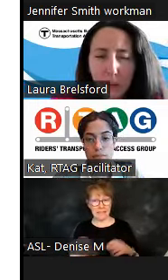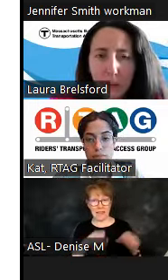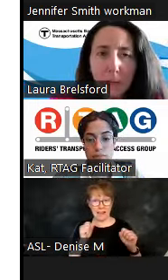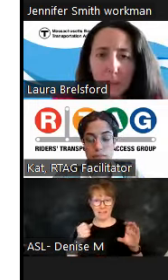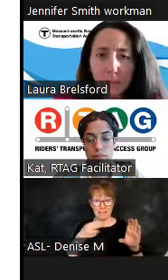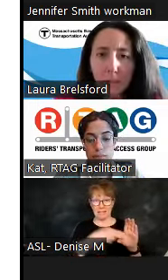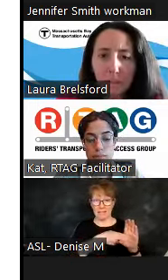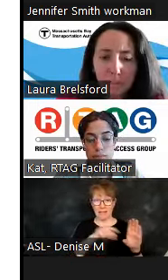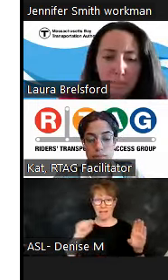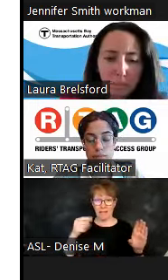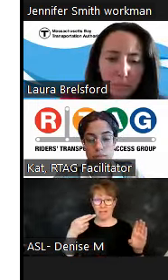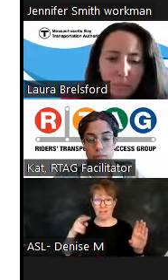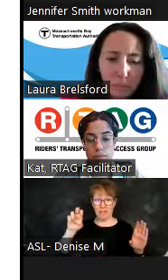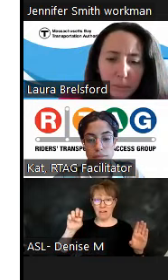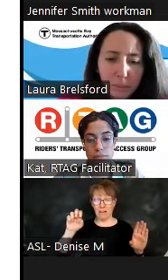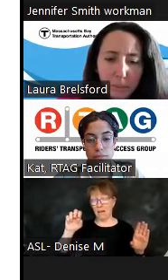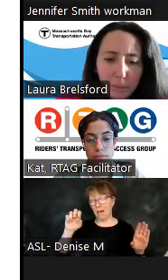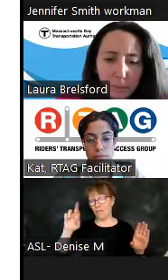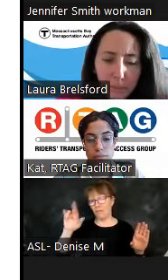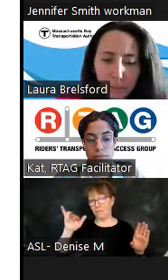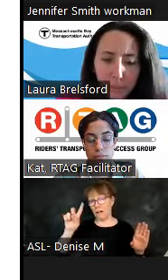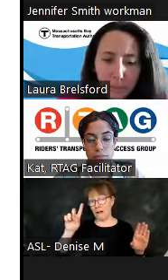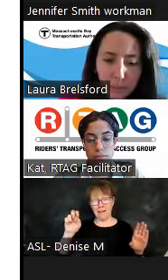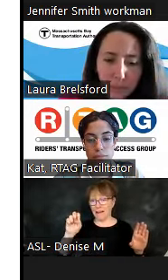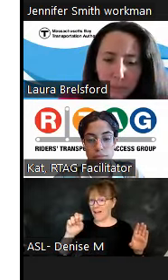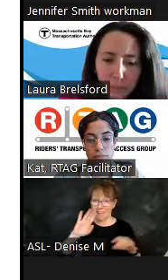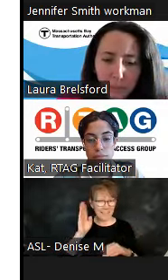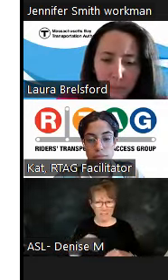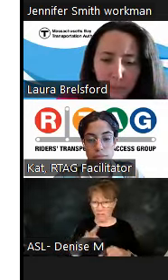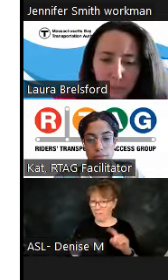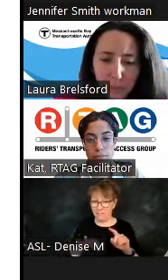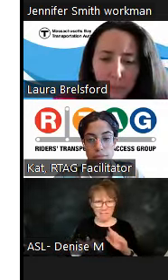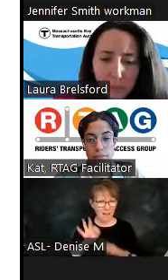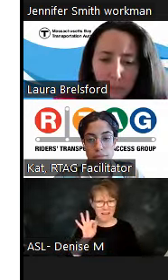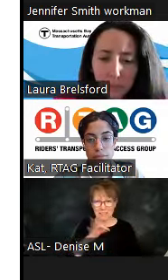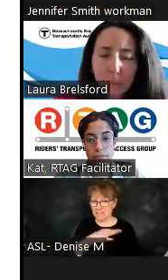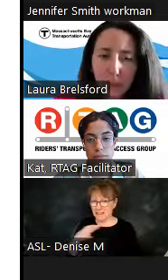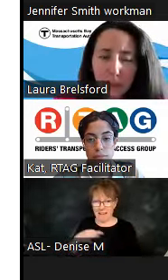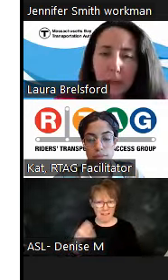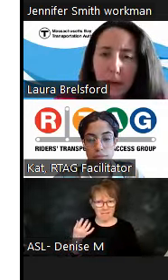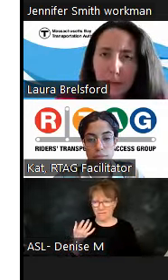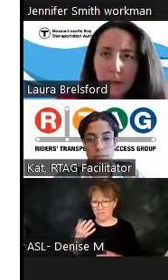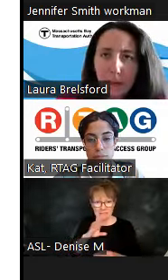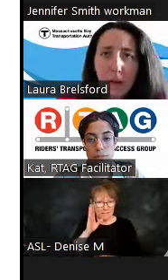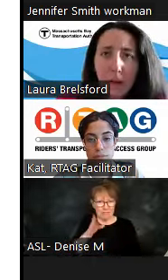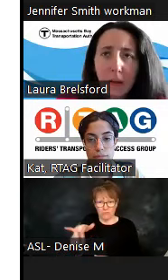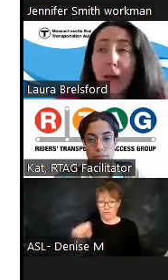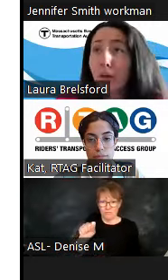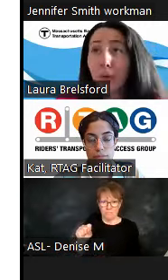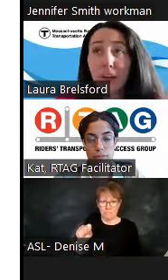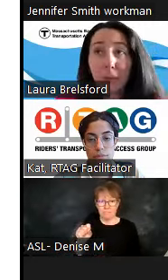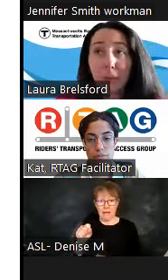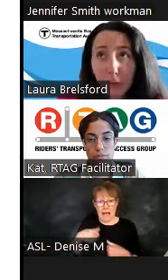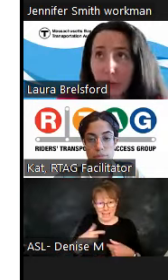And living across the street from a train station, I should be able to actually use the station. Yes. Yeah,